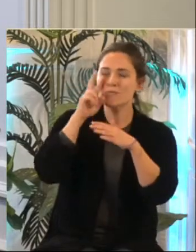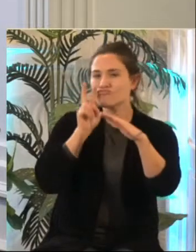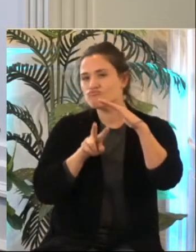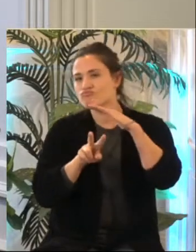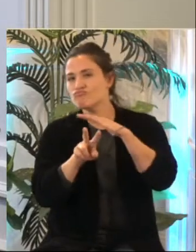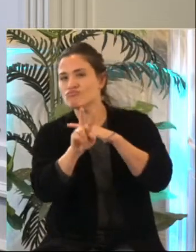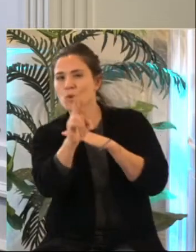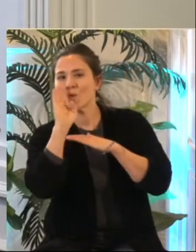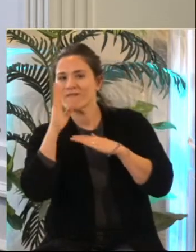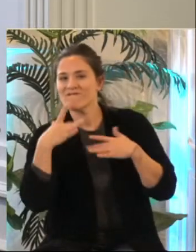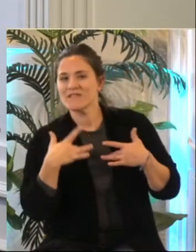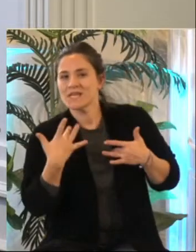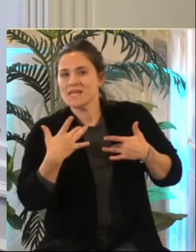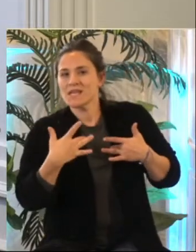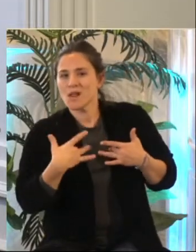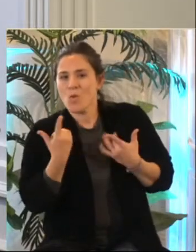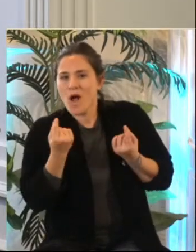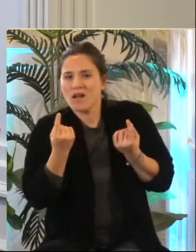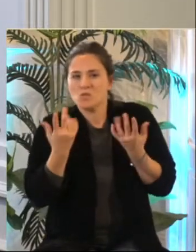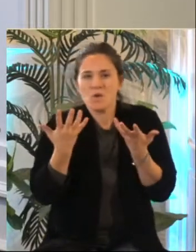Feel to be free.